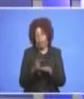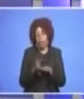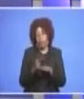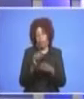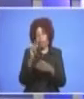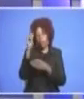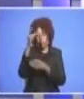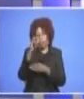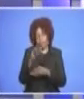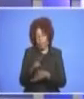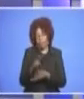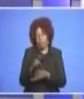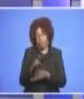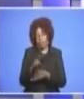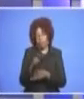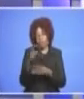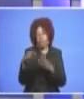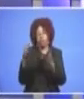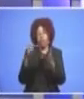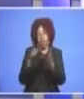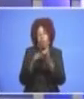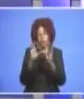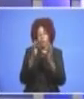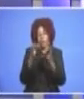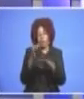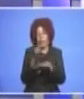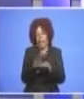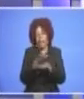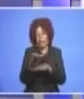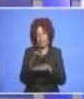Islanders the same attention that residents in the capital get.